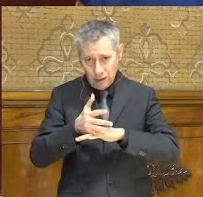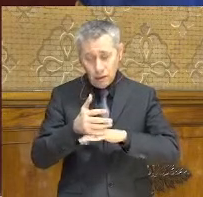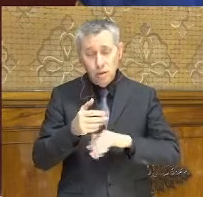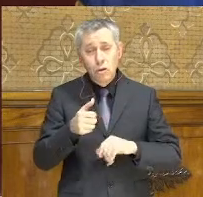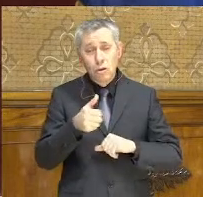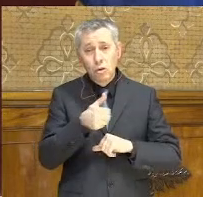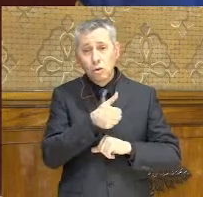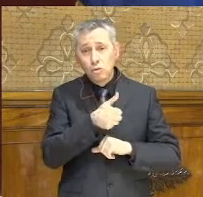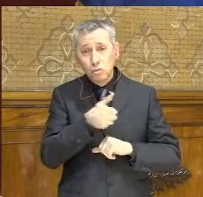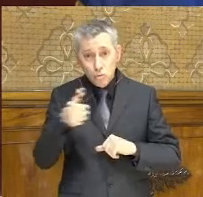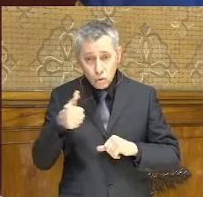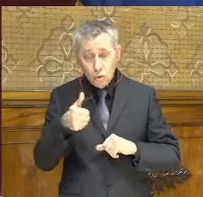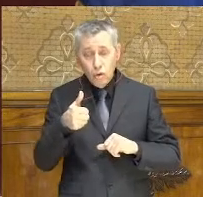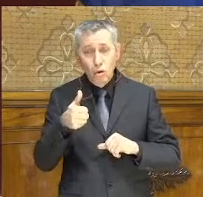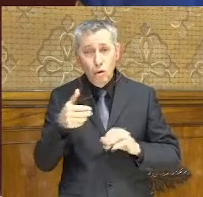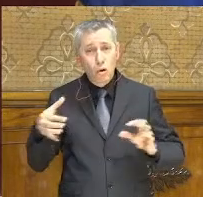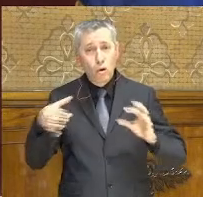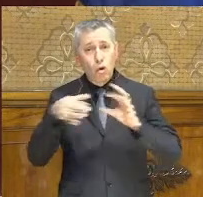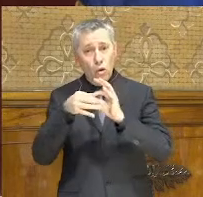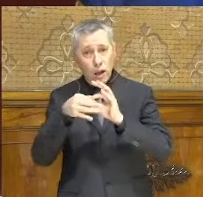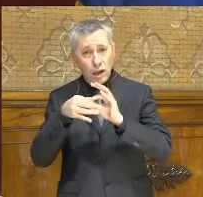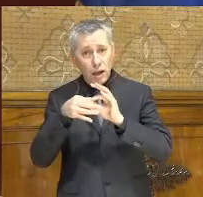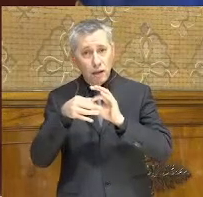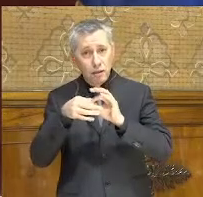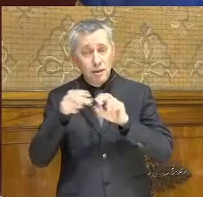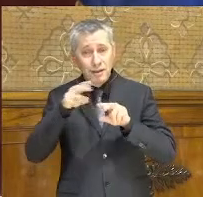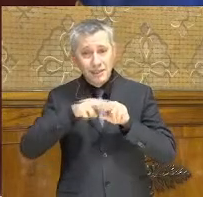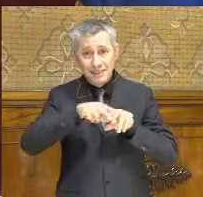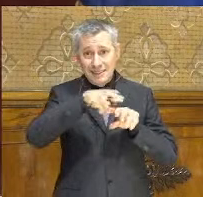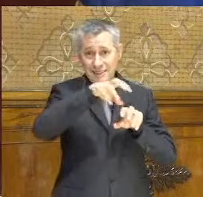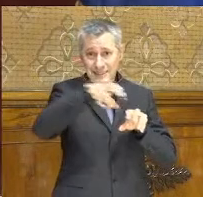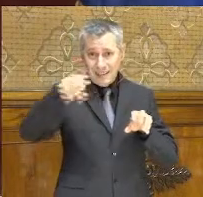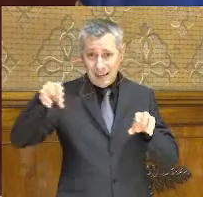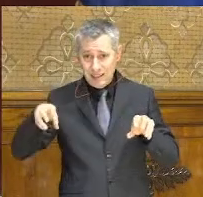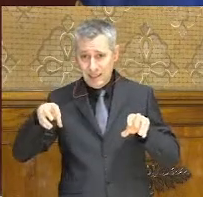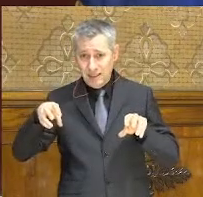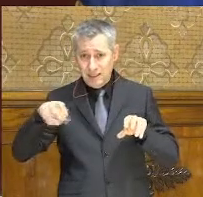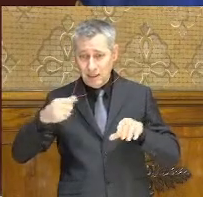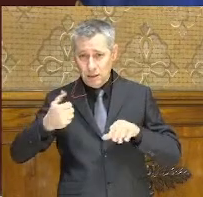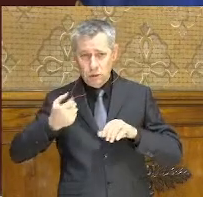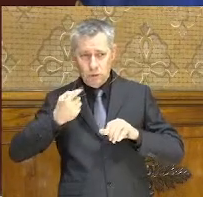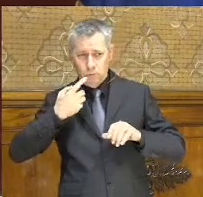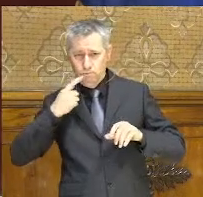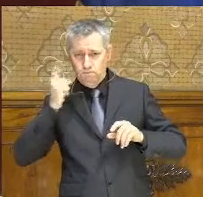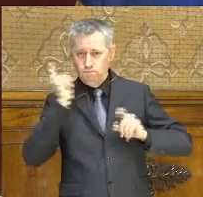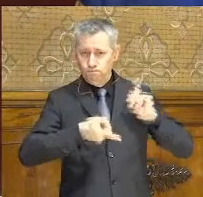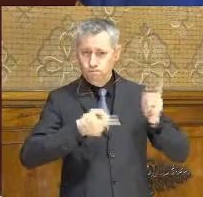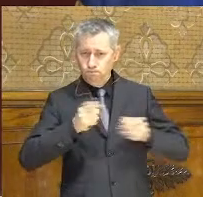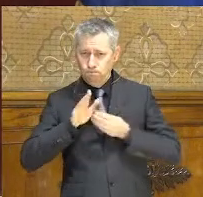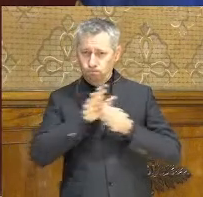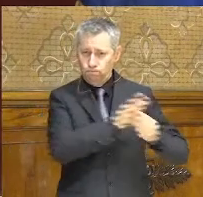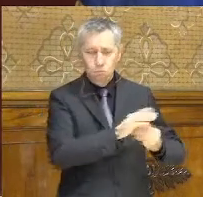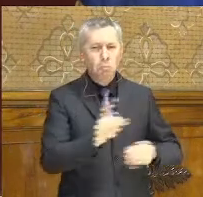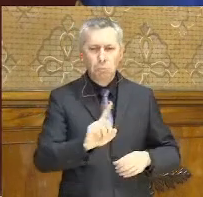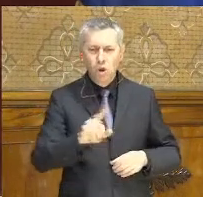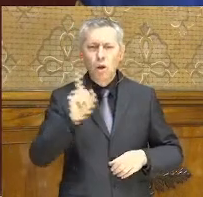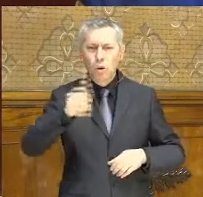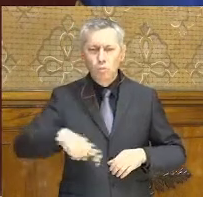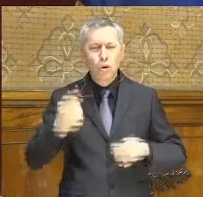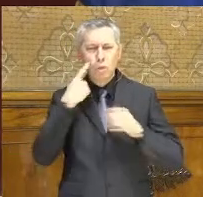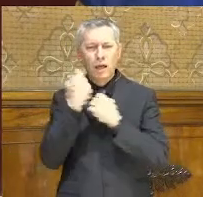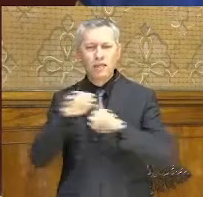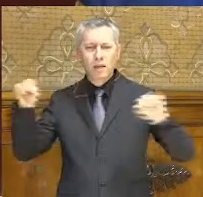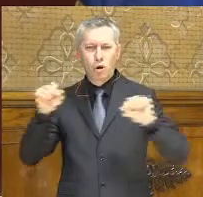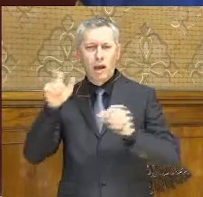the tyrannical states inflict upon others. Democratic states have done very much the same